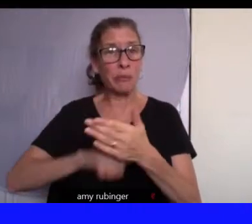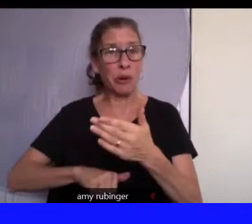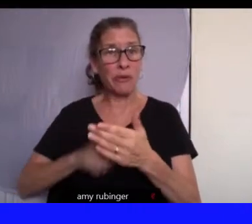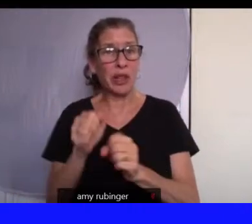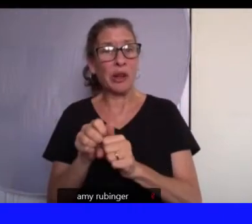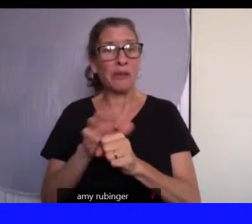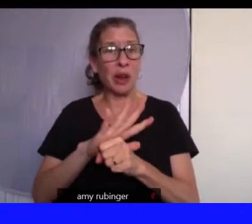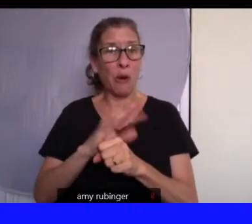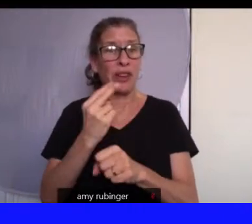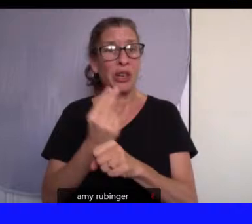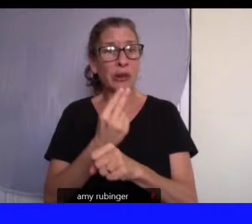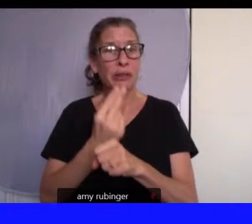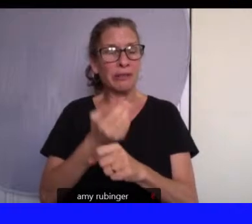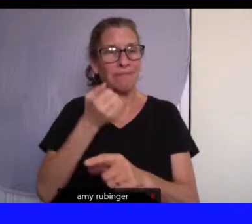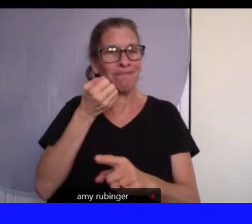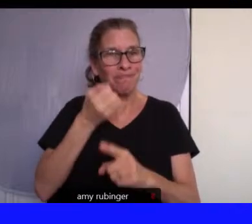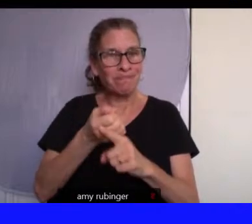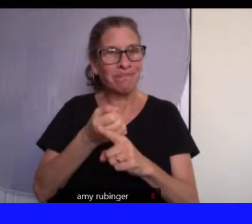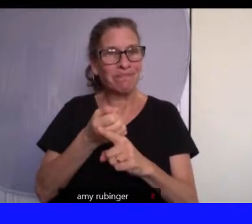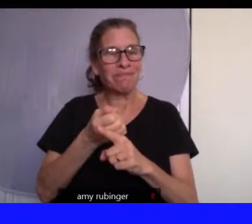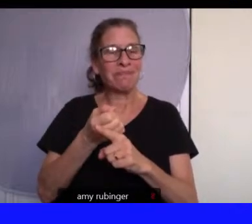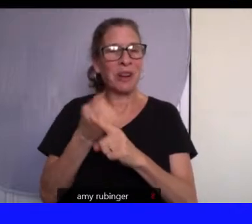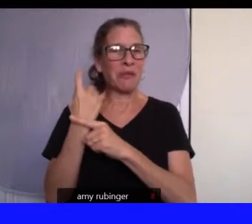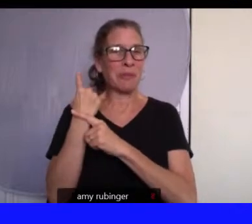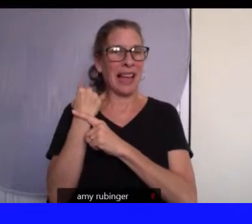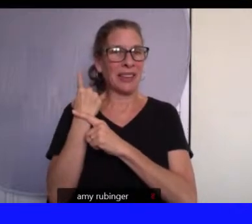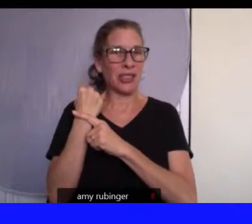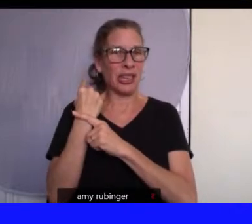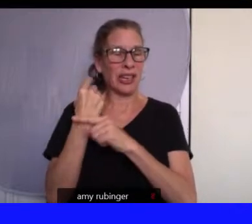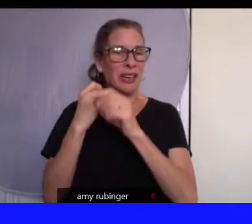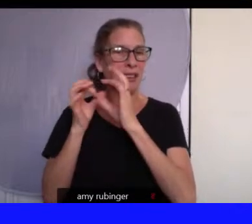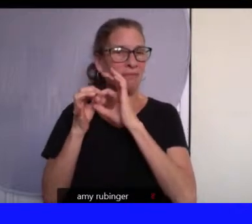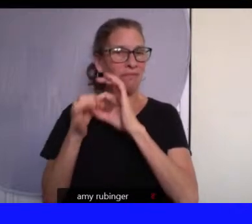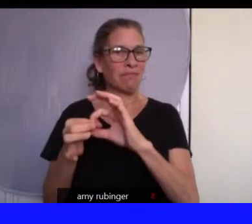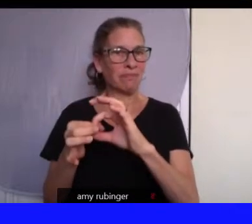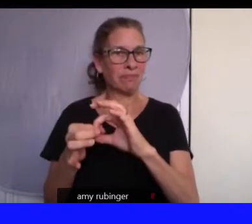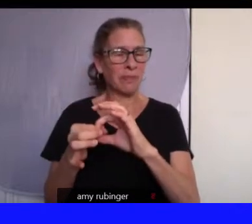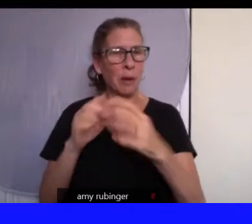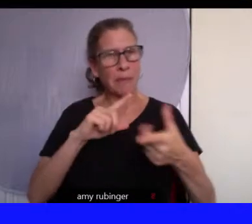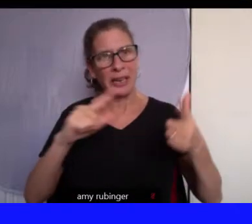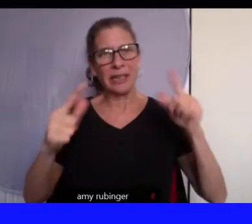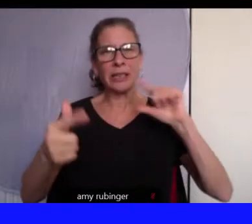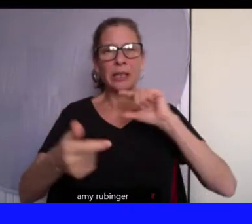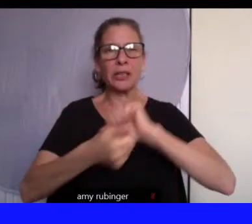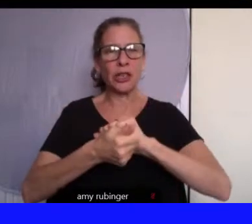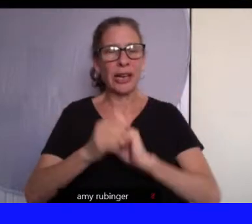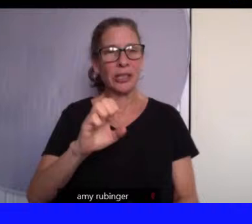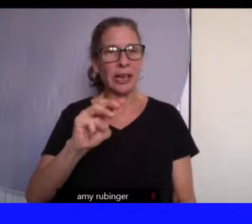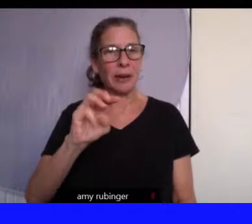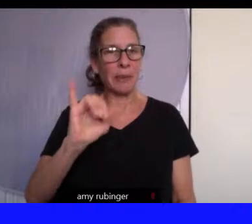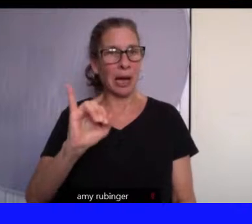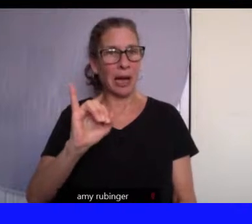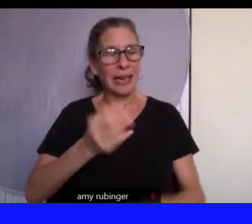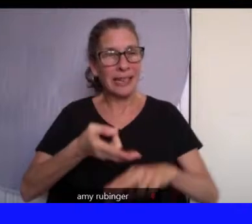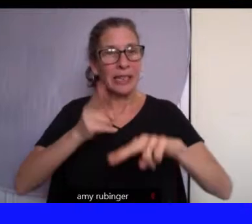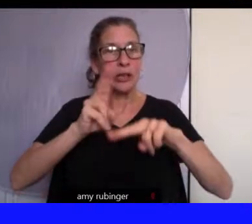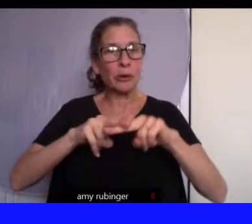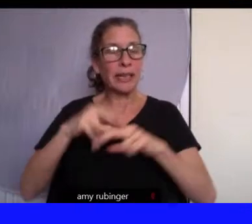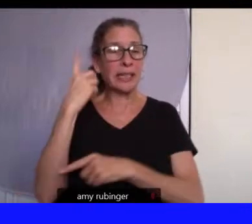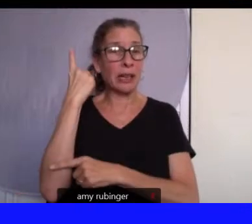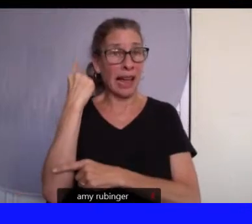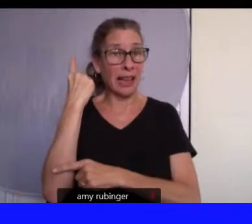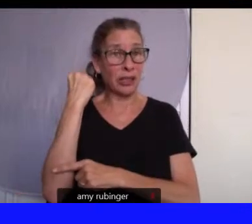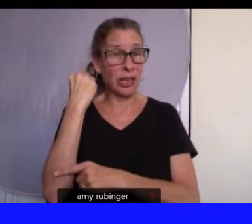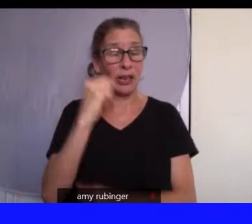it. Hey, Okay. Hello. Hi, it's Shadi. Shadi, I have Go a ahead.